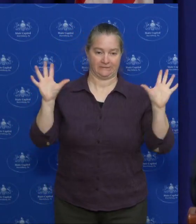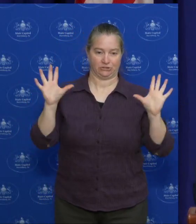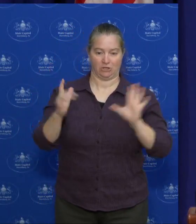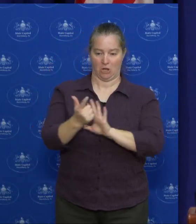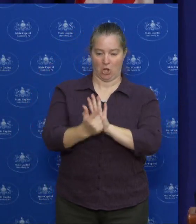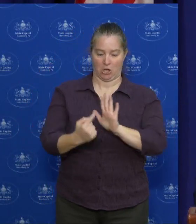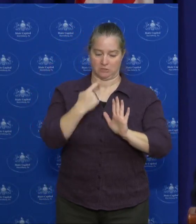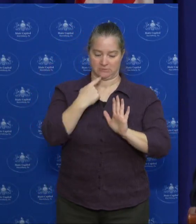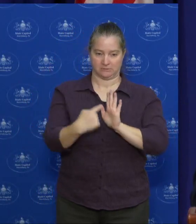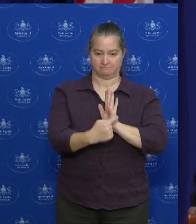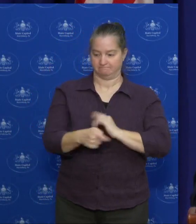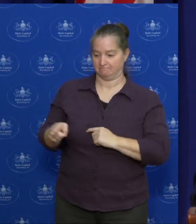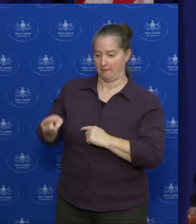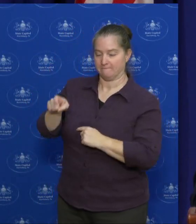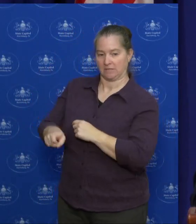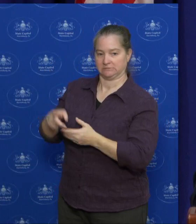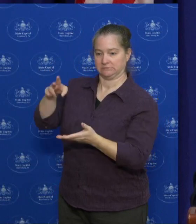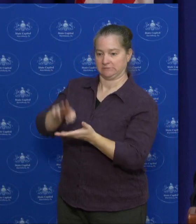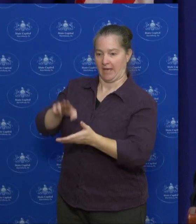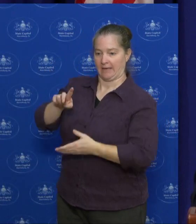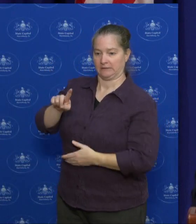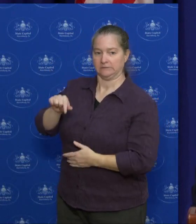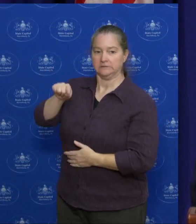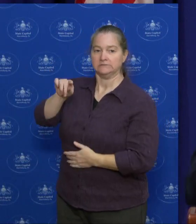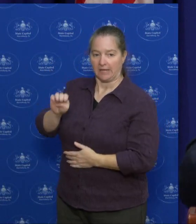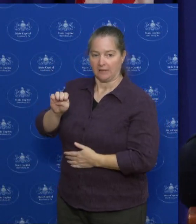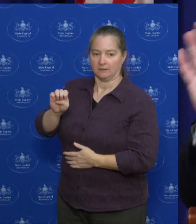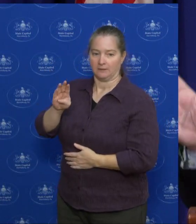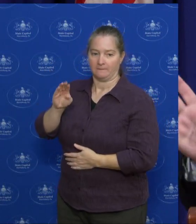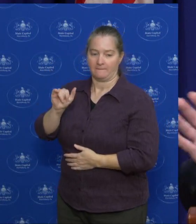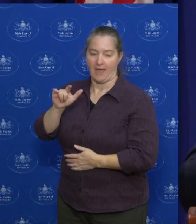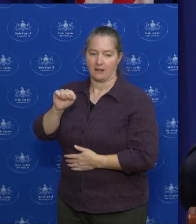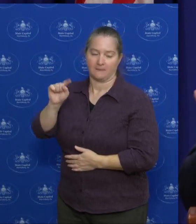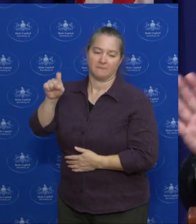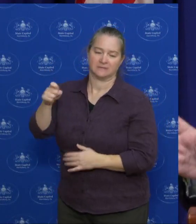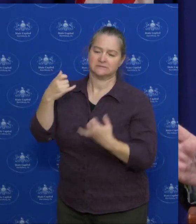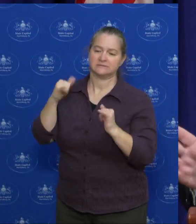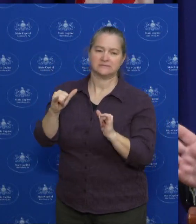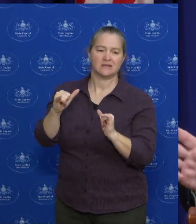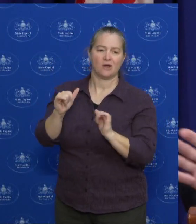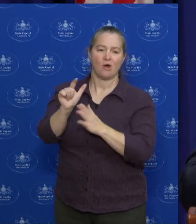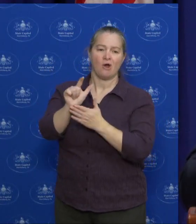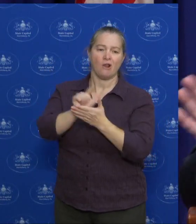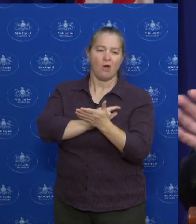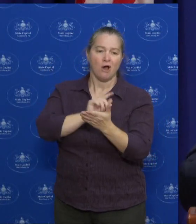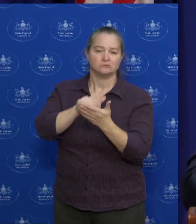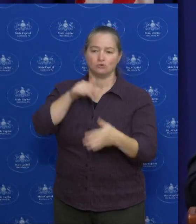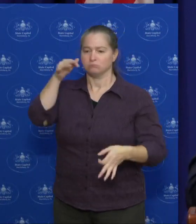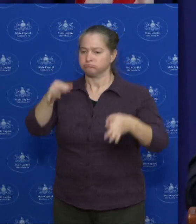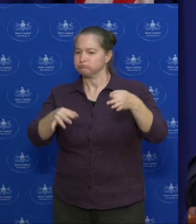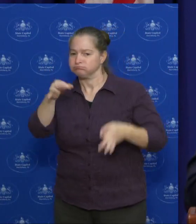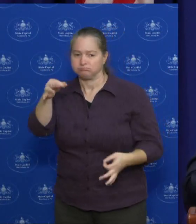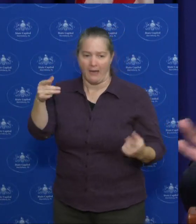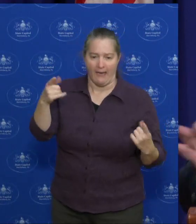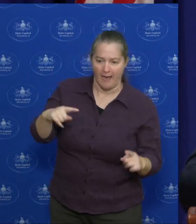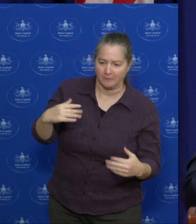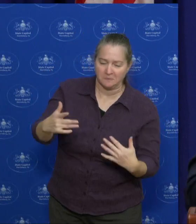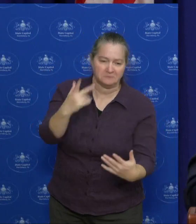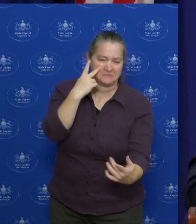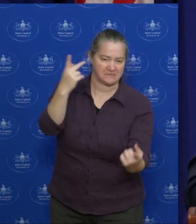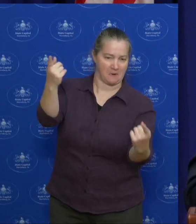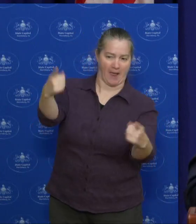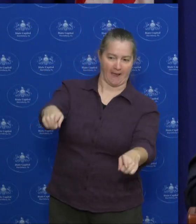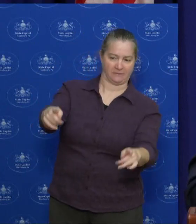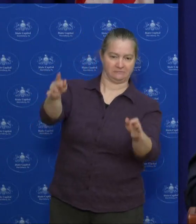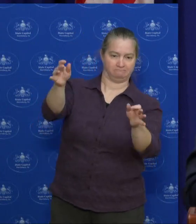the voter must sign and date the ballot. There's still litigation regarding that. We'll see how that shakes out